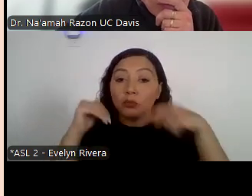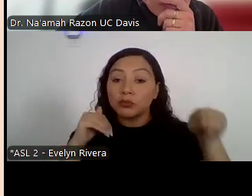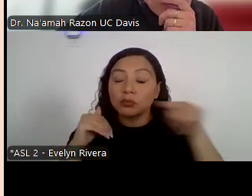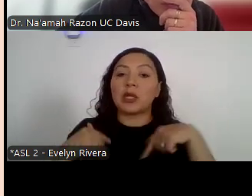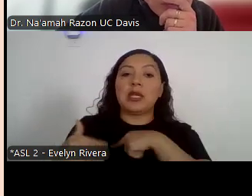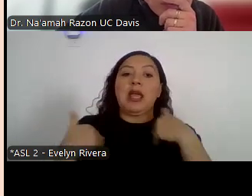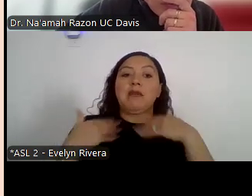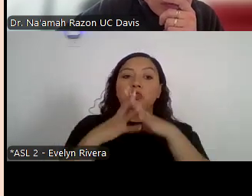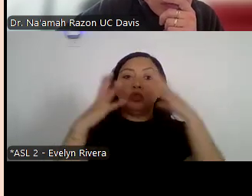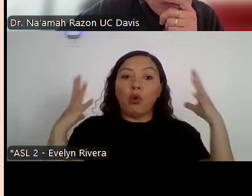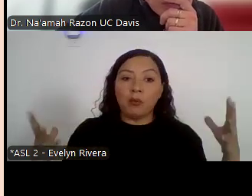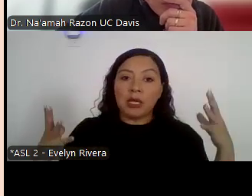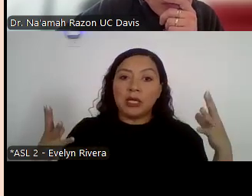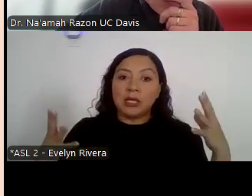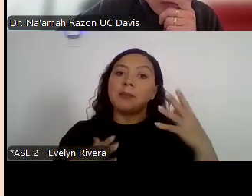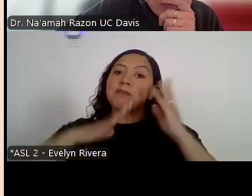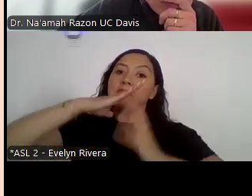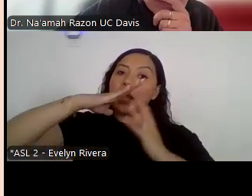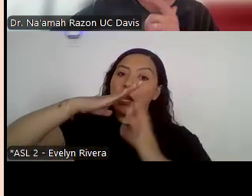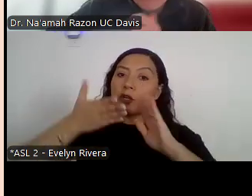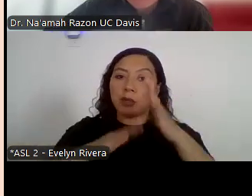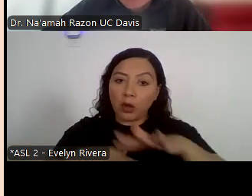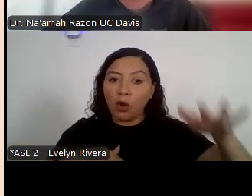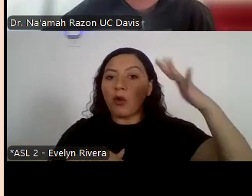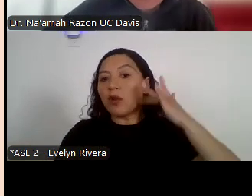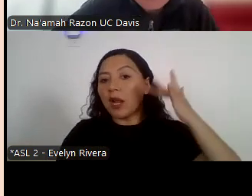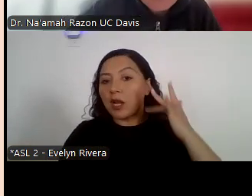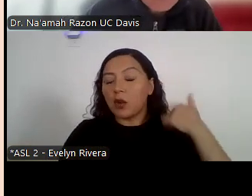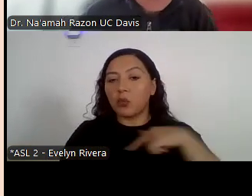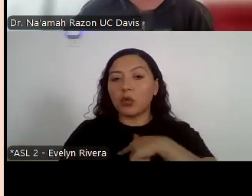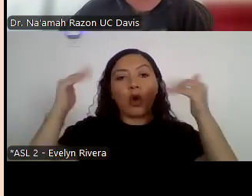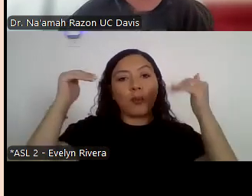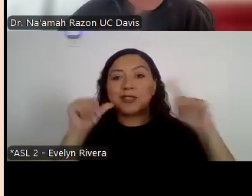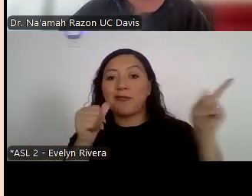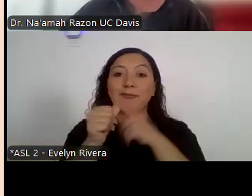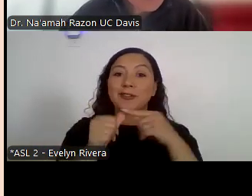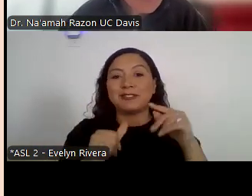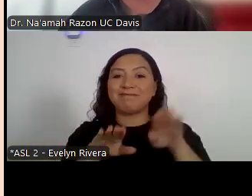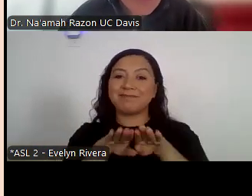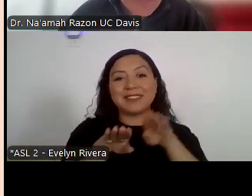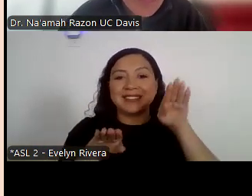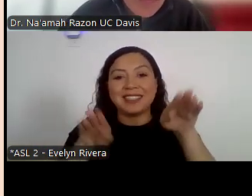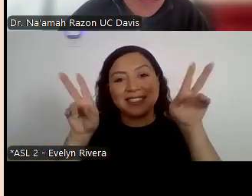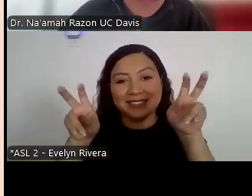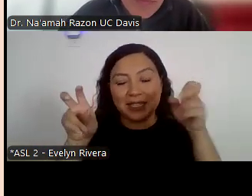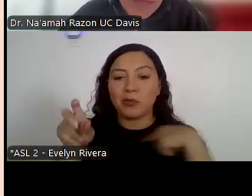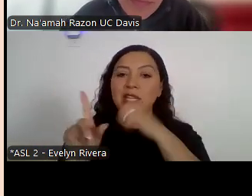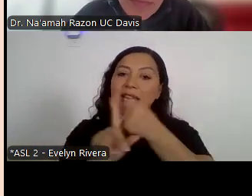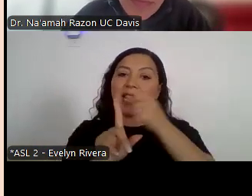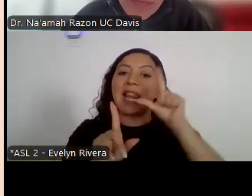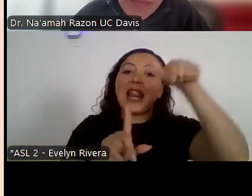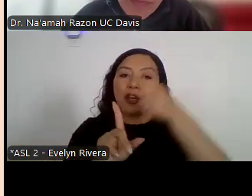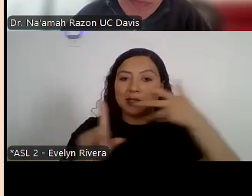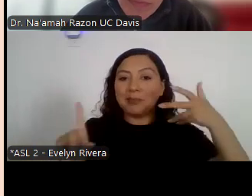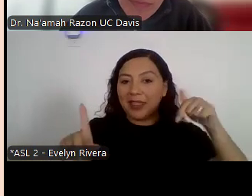many migrant communities across California, and hope that this is just the first step in this work, and that we'll be able to expand this work in the